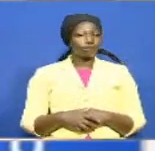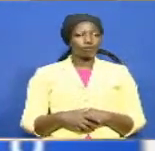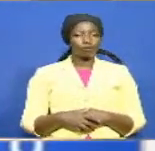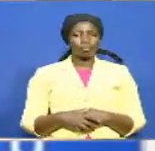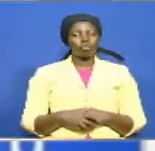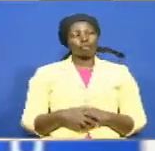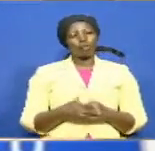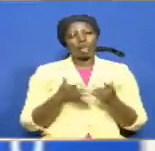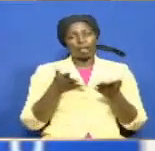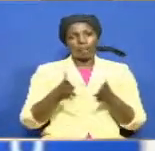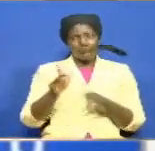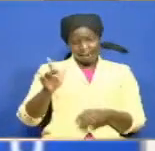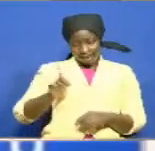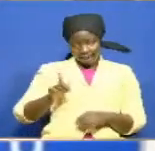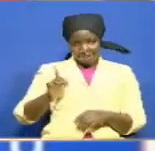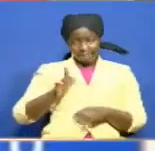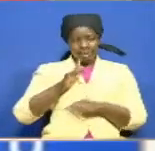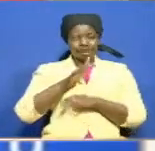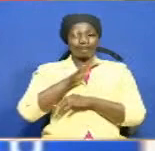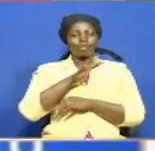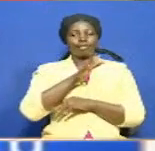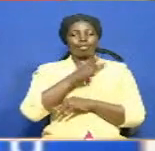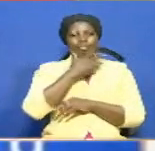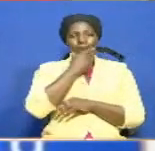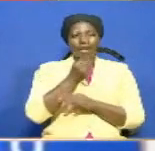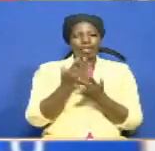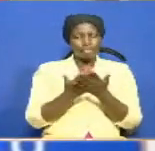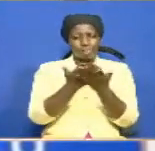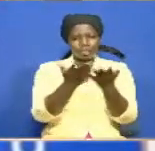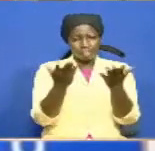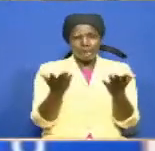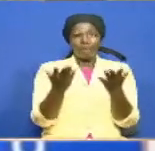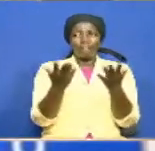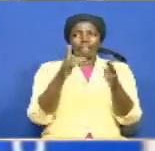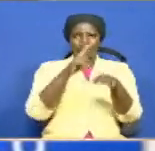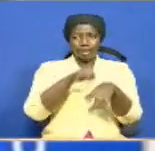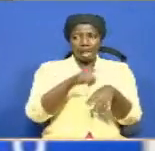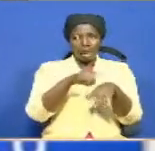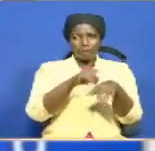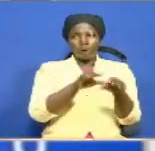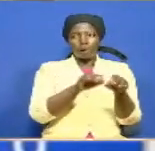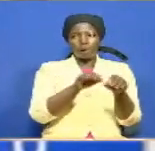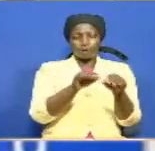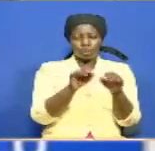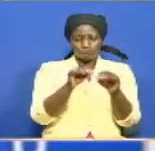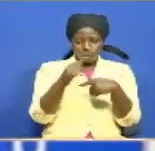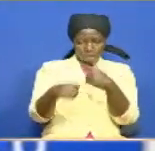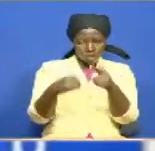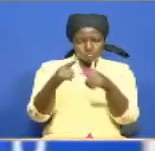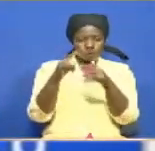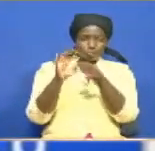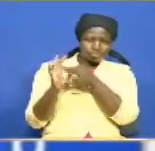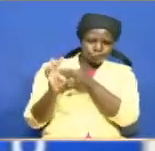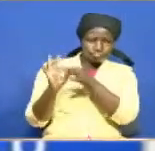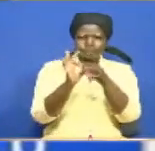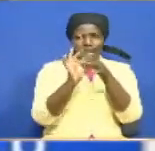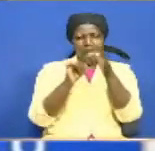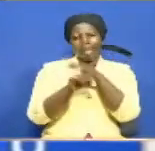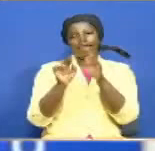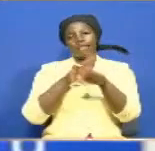Good afternoon. So, ladies and gentlemen, as we forge lasting bonds between our nations on the African